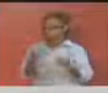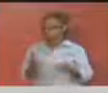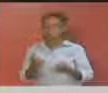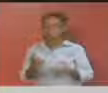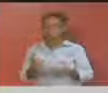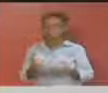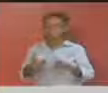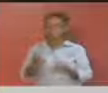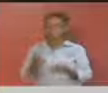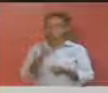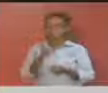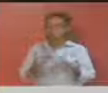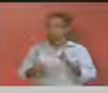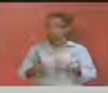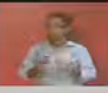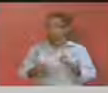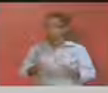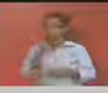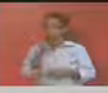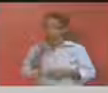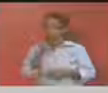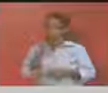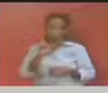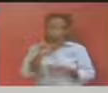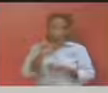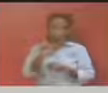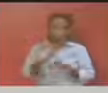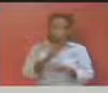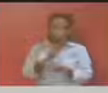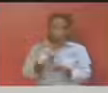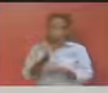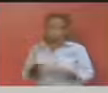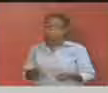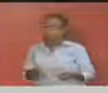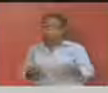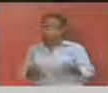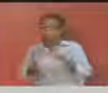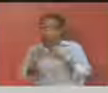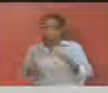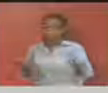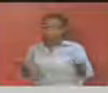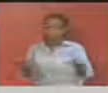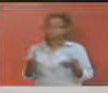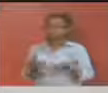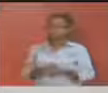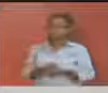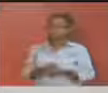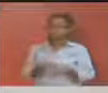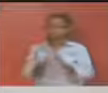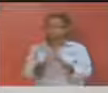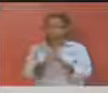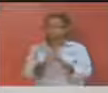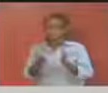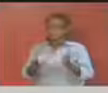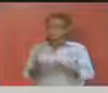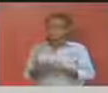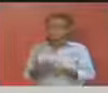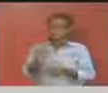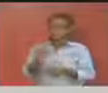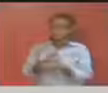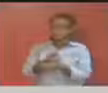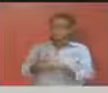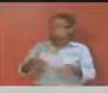workers, as I have indicated before. And the list is not exhaustive. I will just give you some idea who we consider